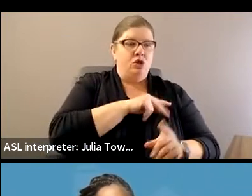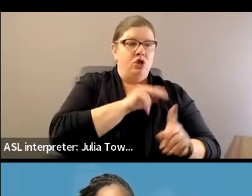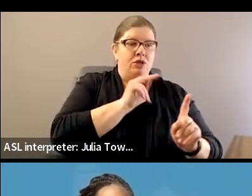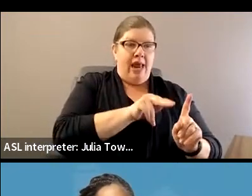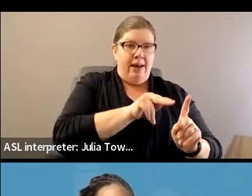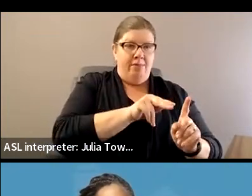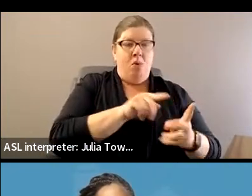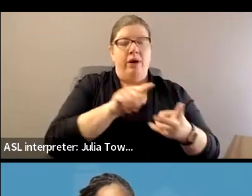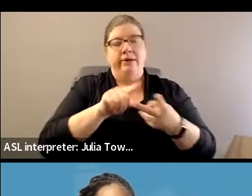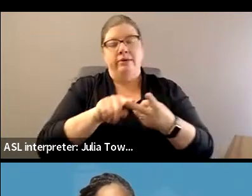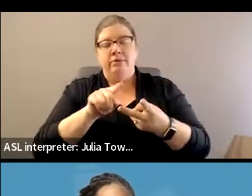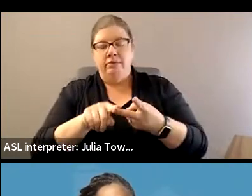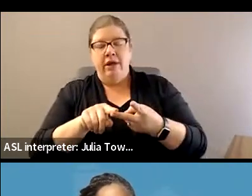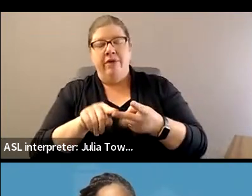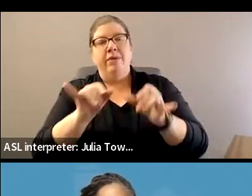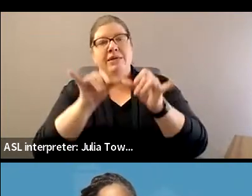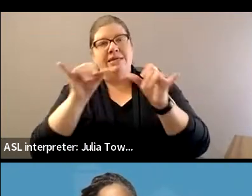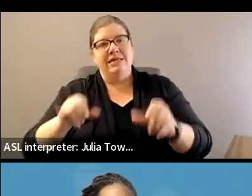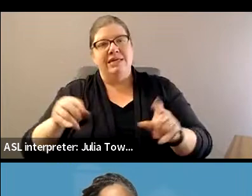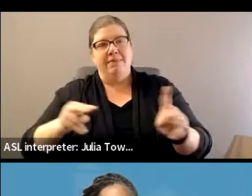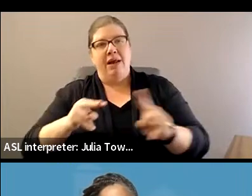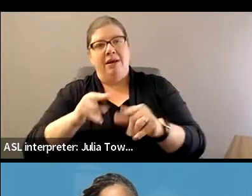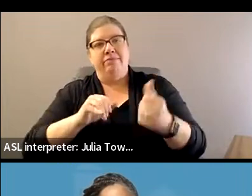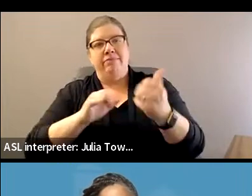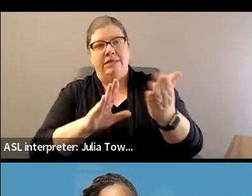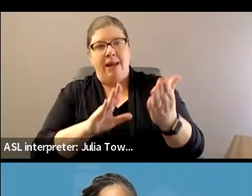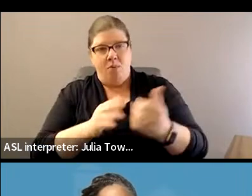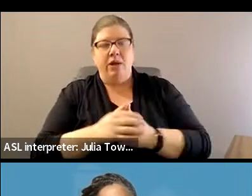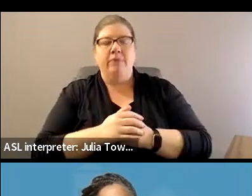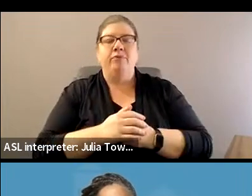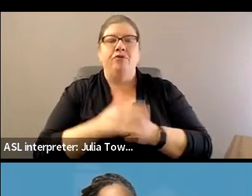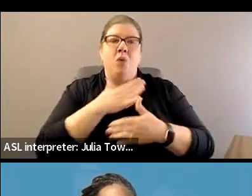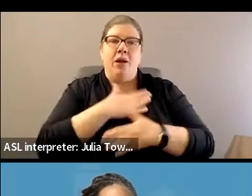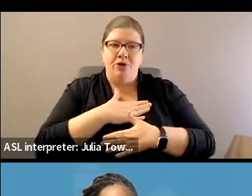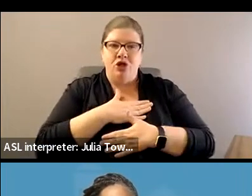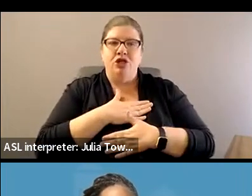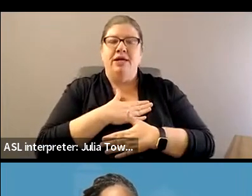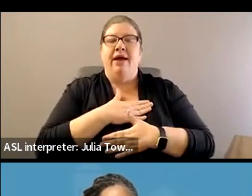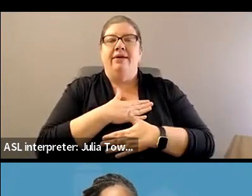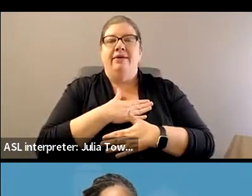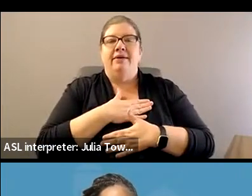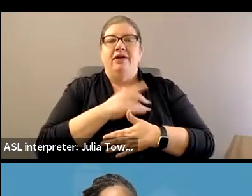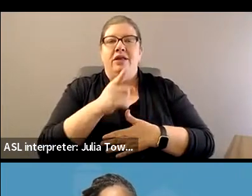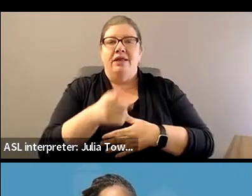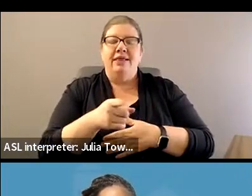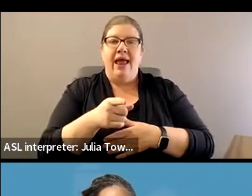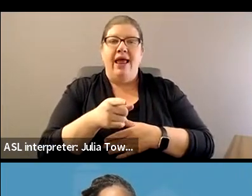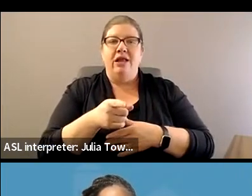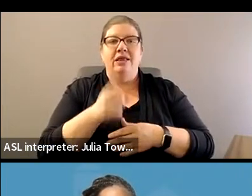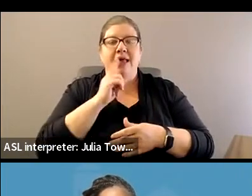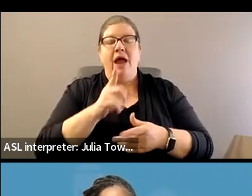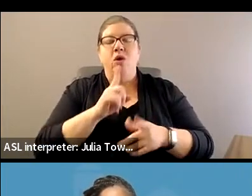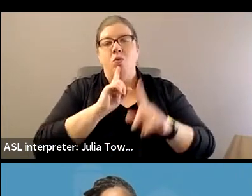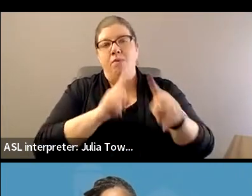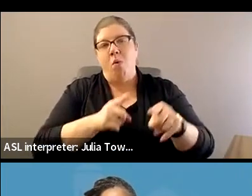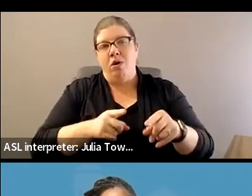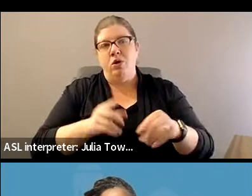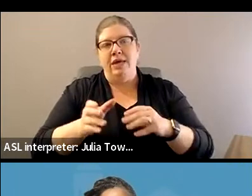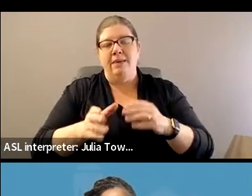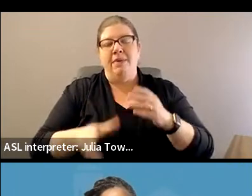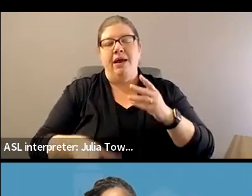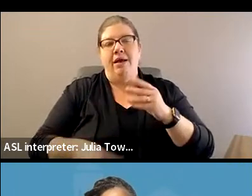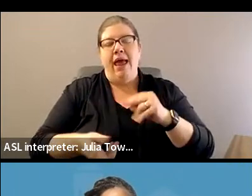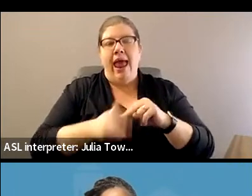as from a systematic standpoint? So I appreciate the keep increasing that report and adding on different things as